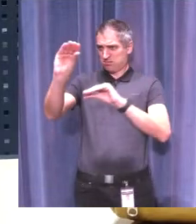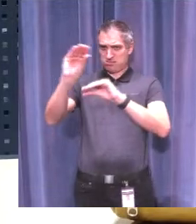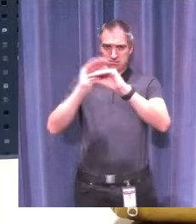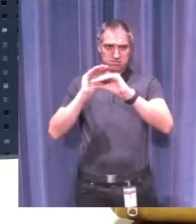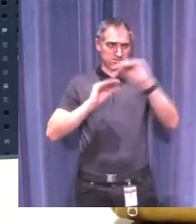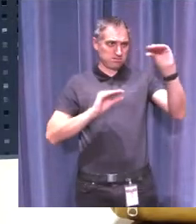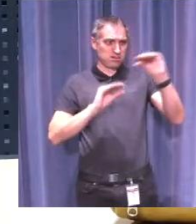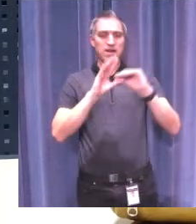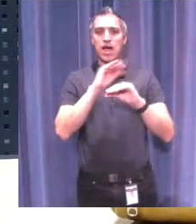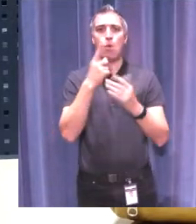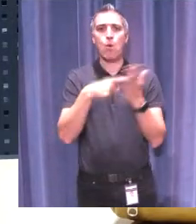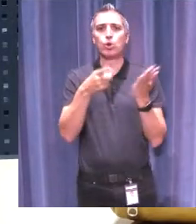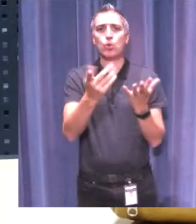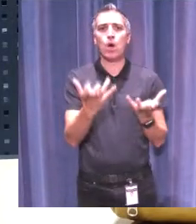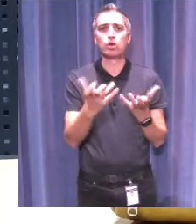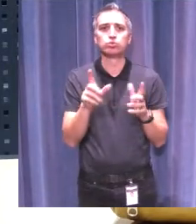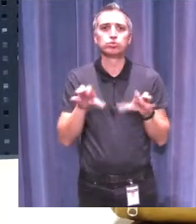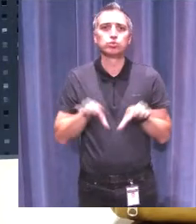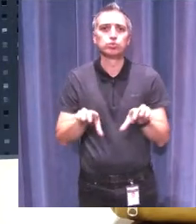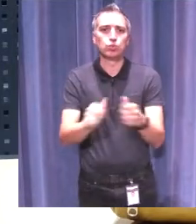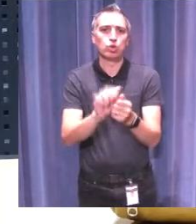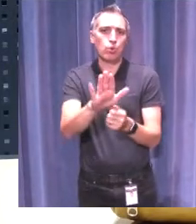it.